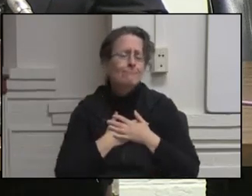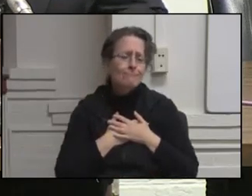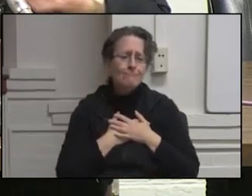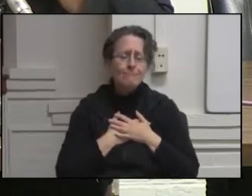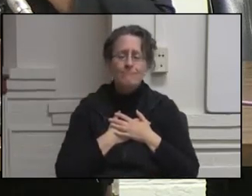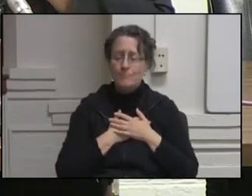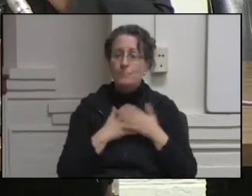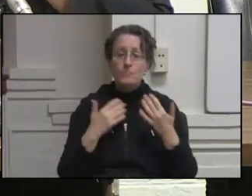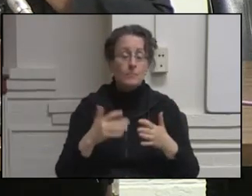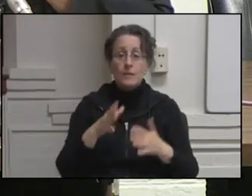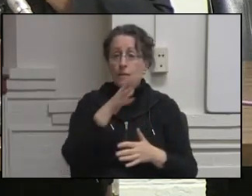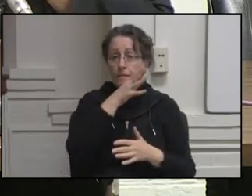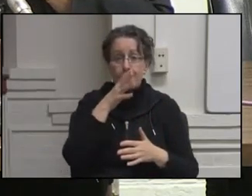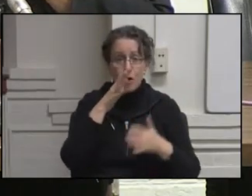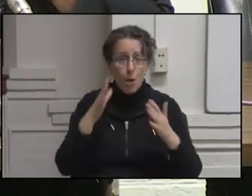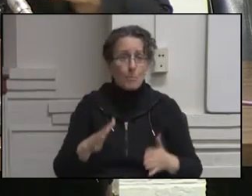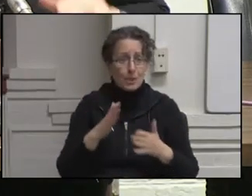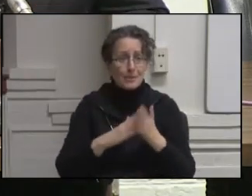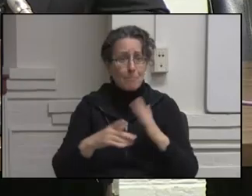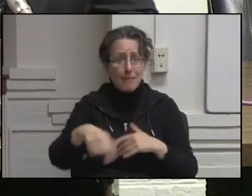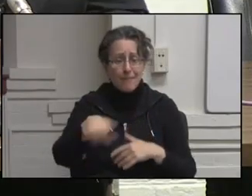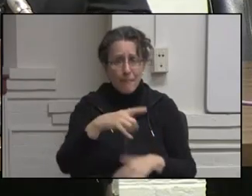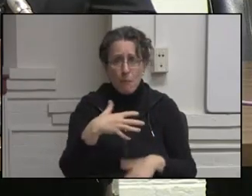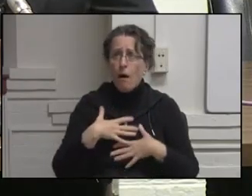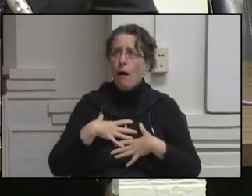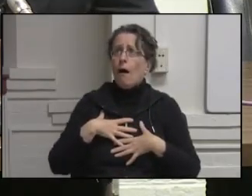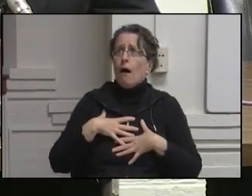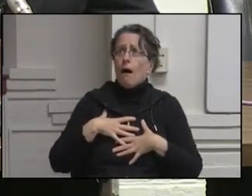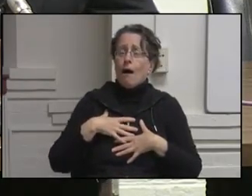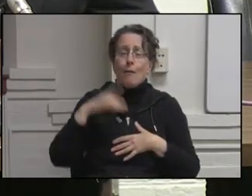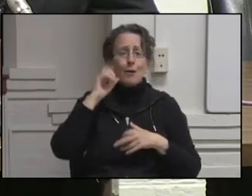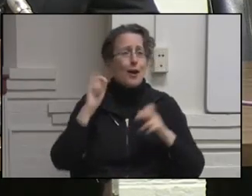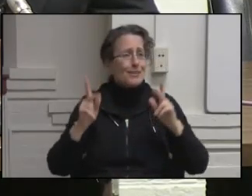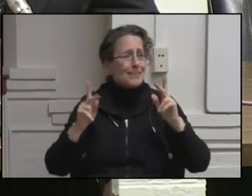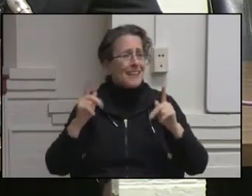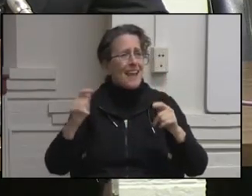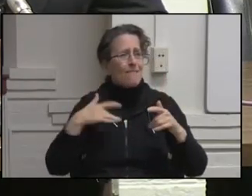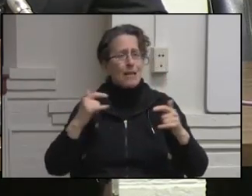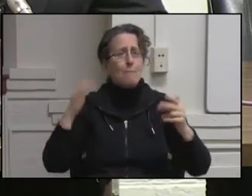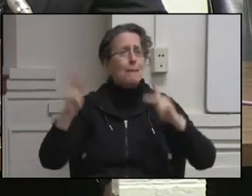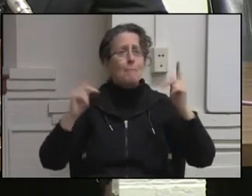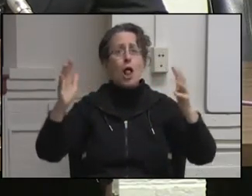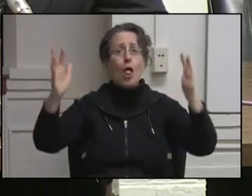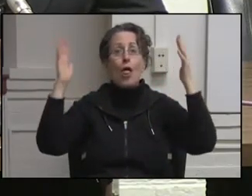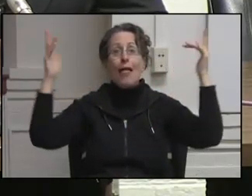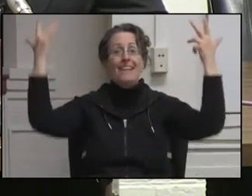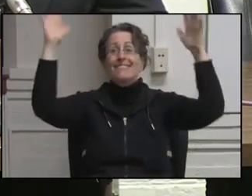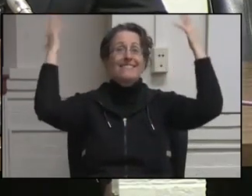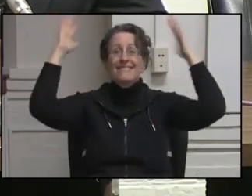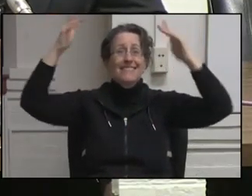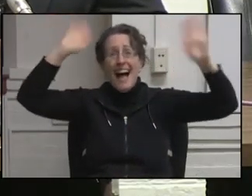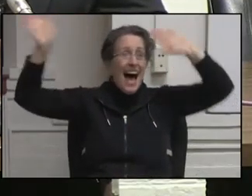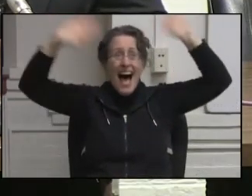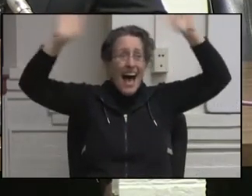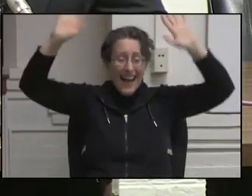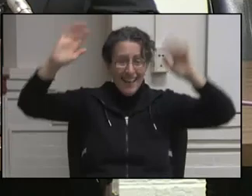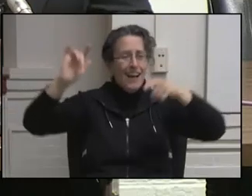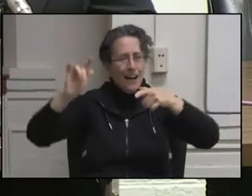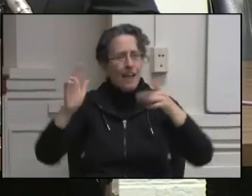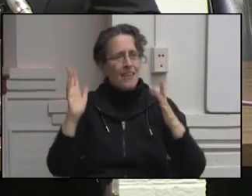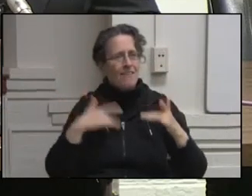farmers who literally have tears in their eyes because they're so appreciative of people saluting them.